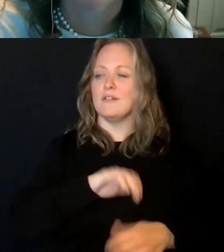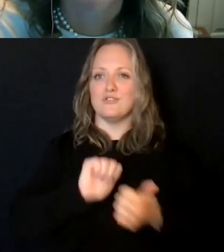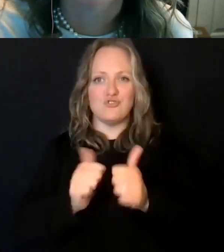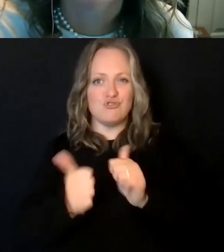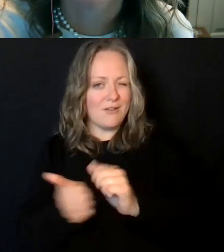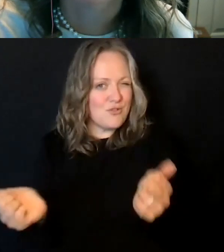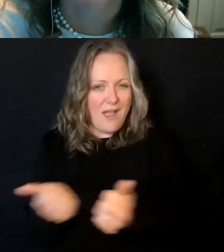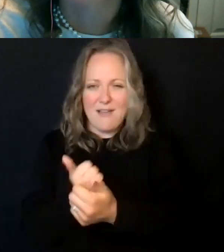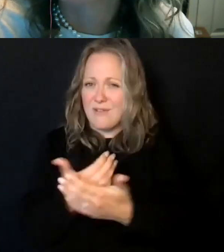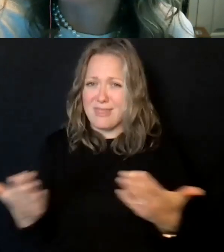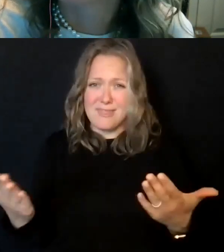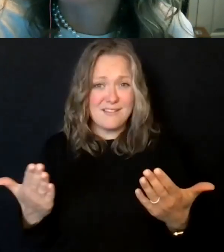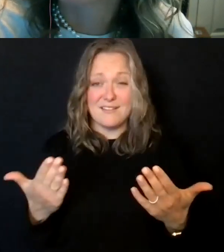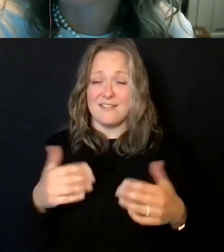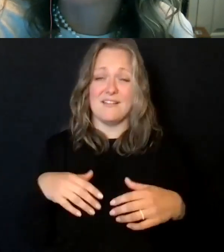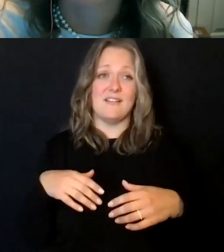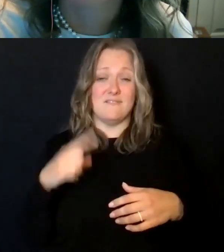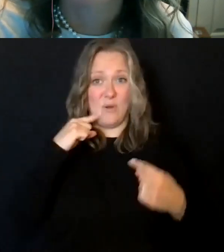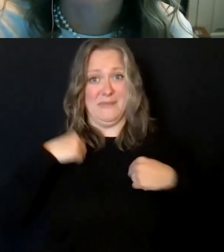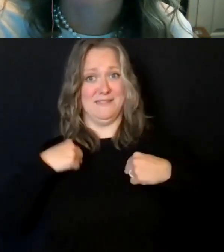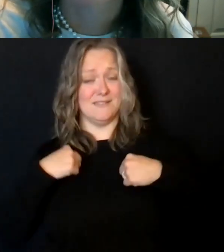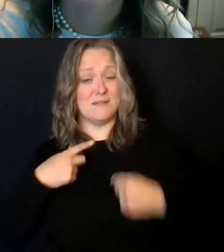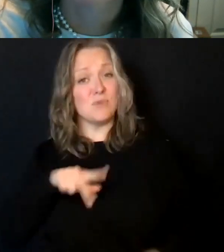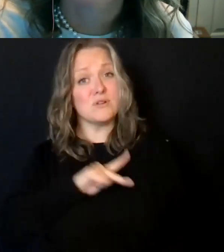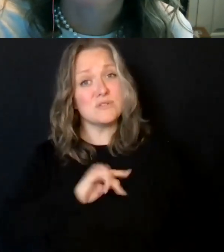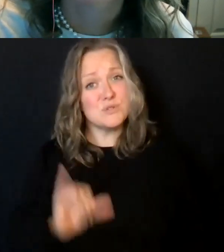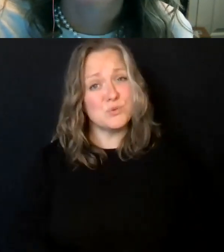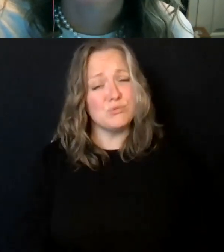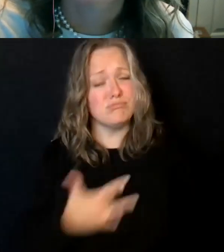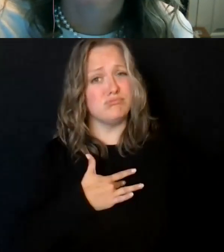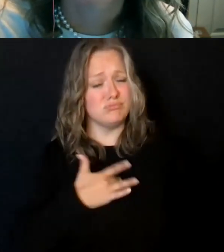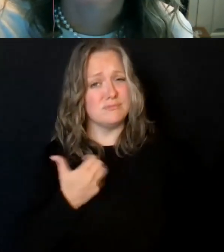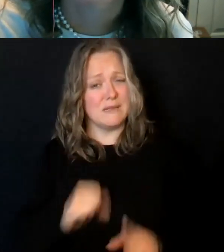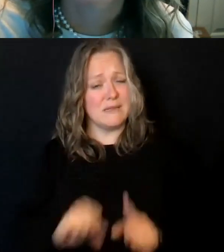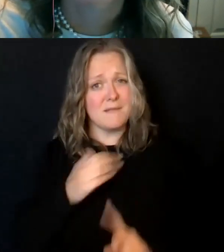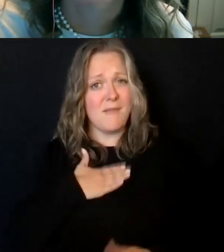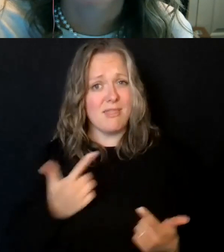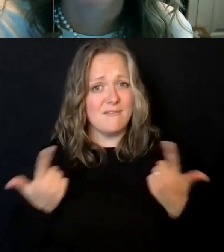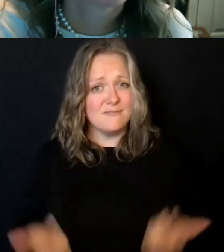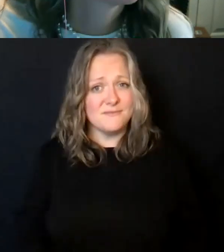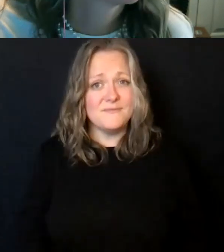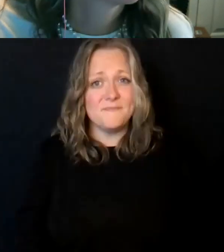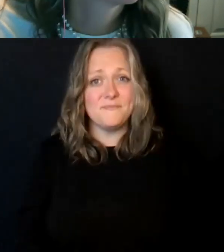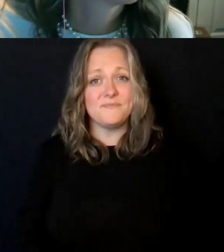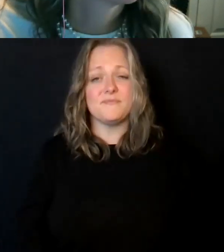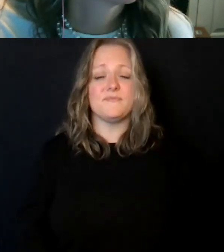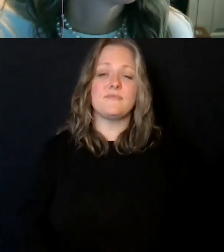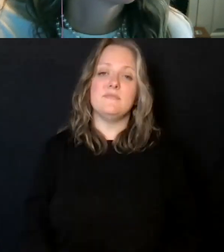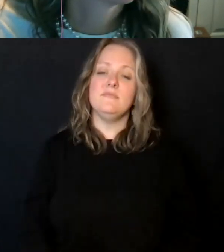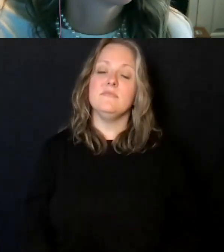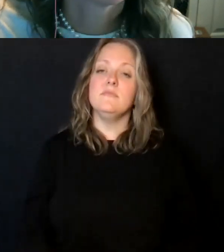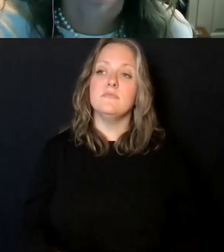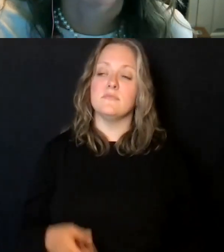do with young people, but also for me personally. I also say that throughout